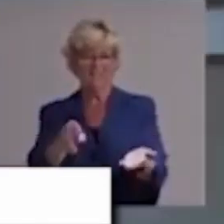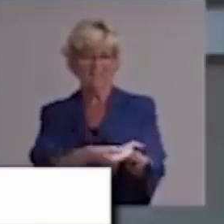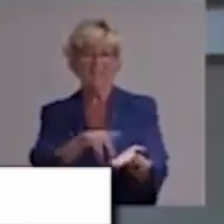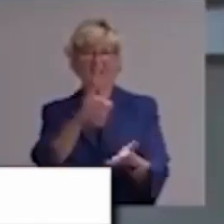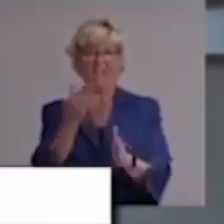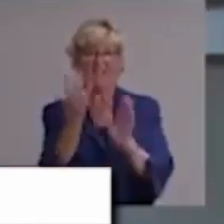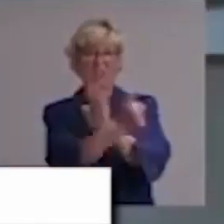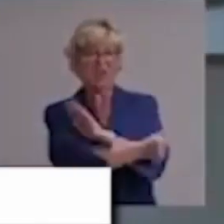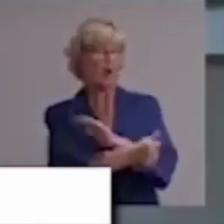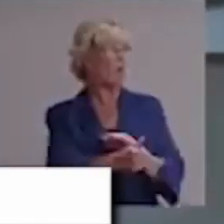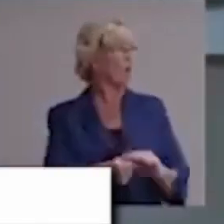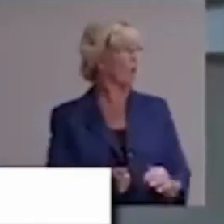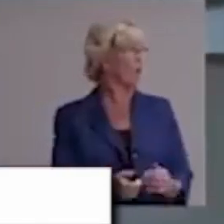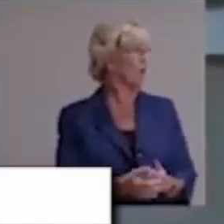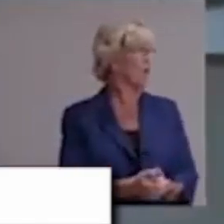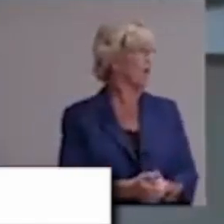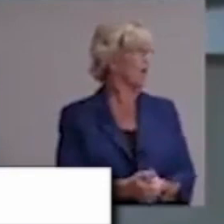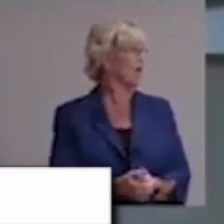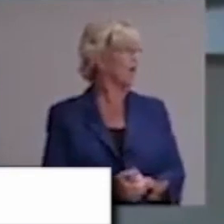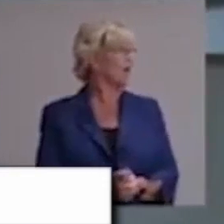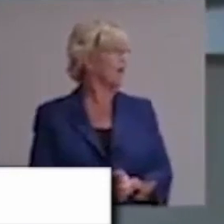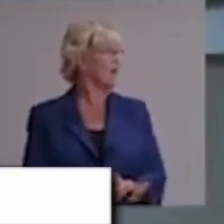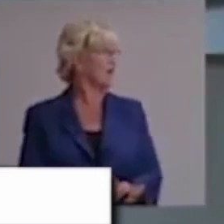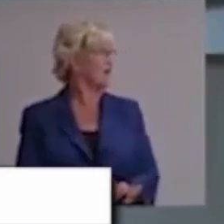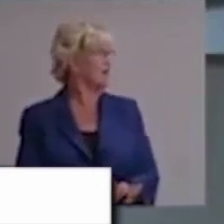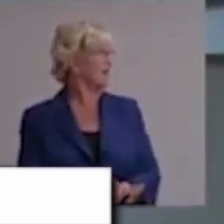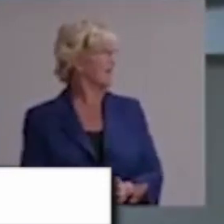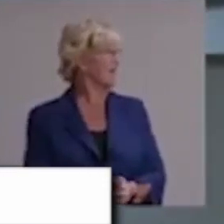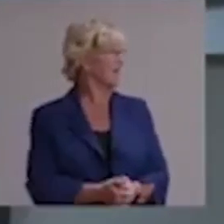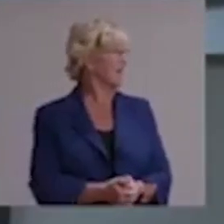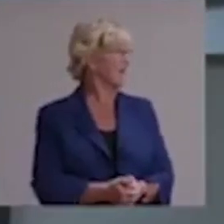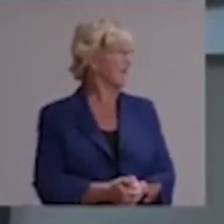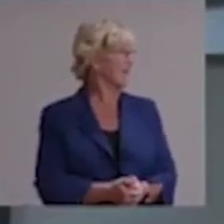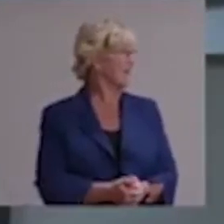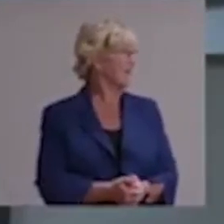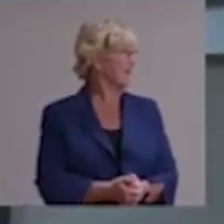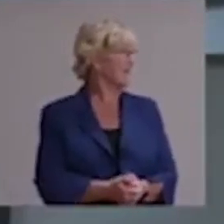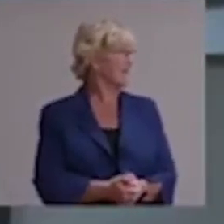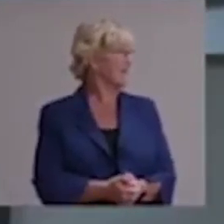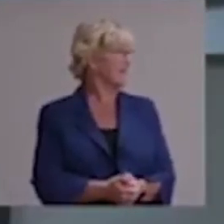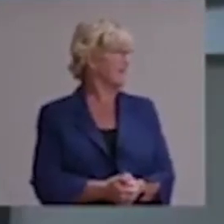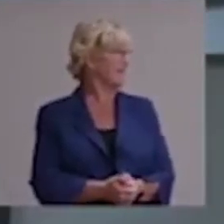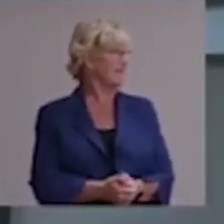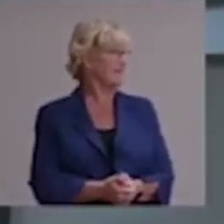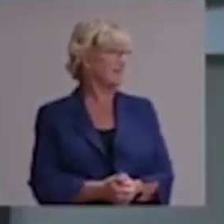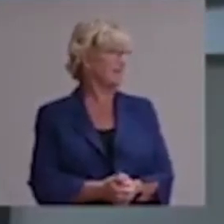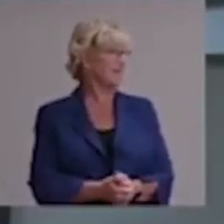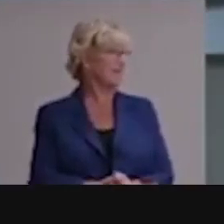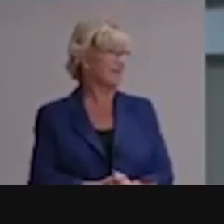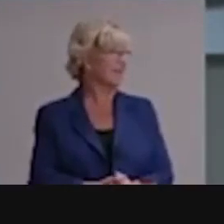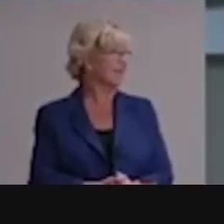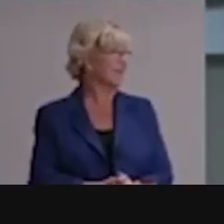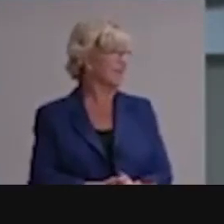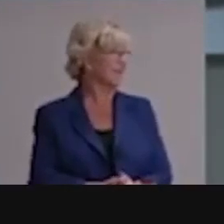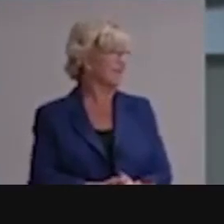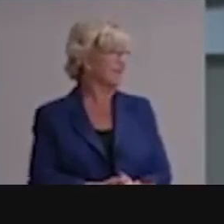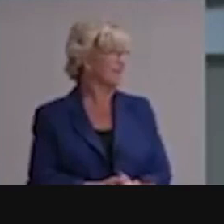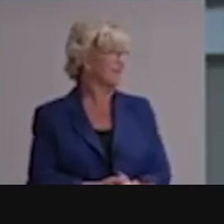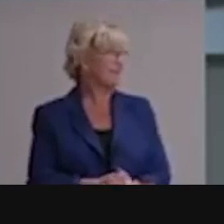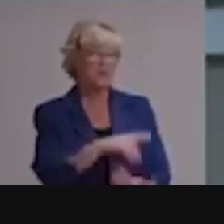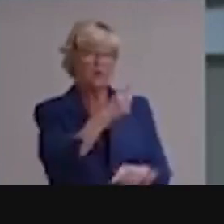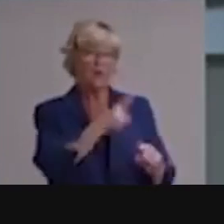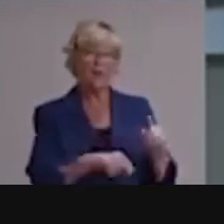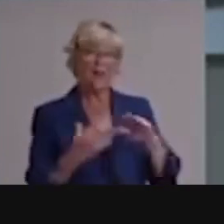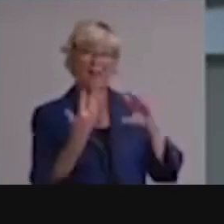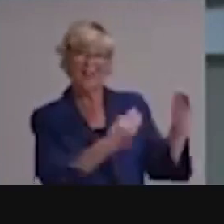Welcome to Guns, Guns, Gear and Guns with Gary Gunderson. I am Gary Gunderson. Less than a week after